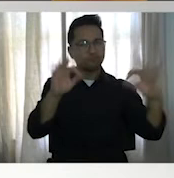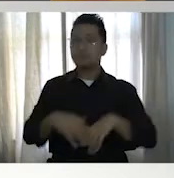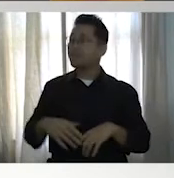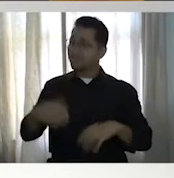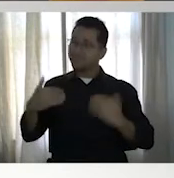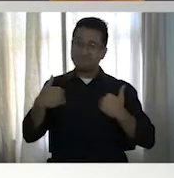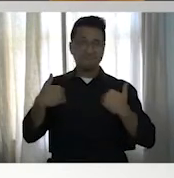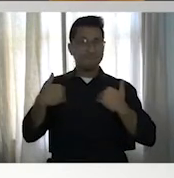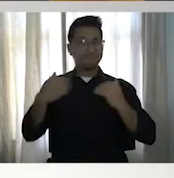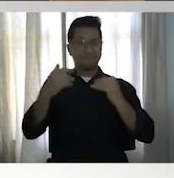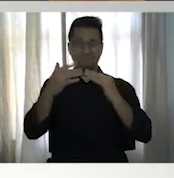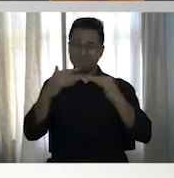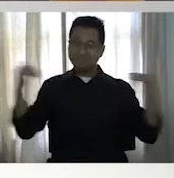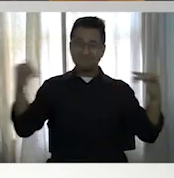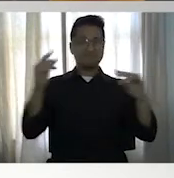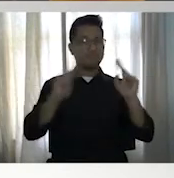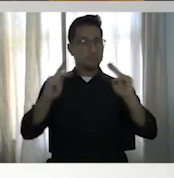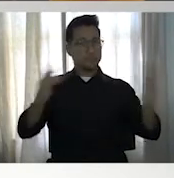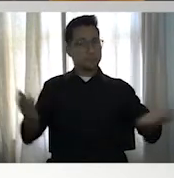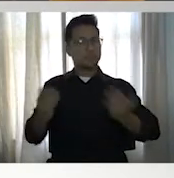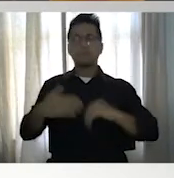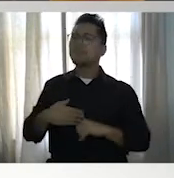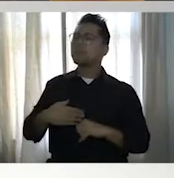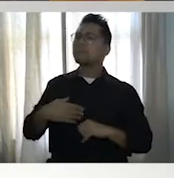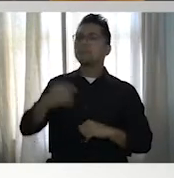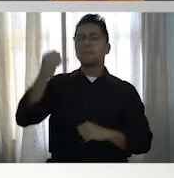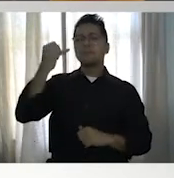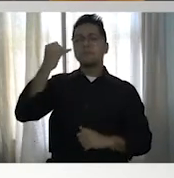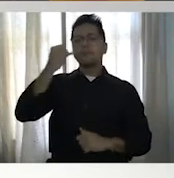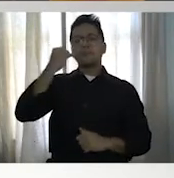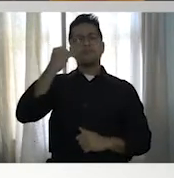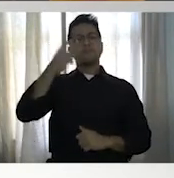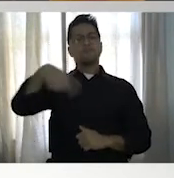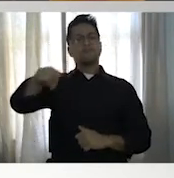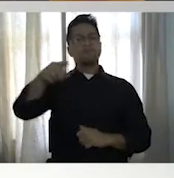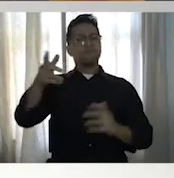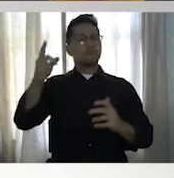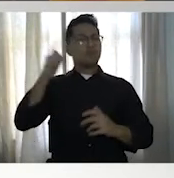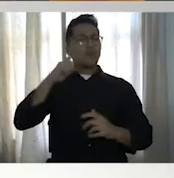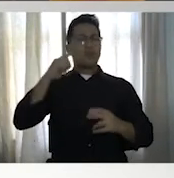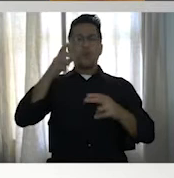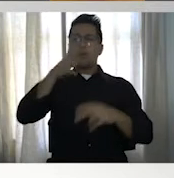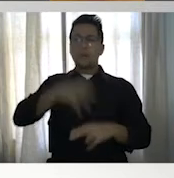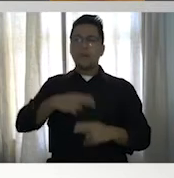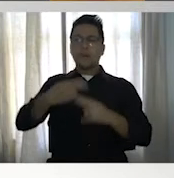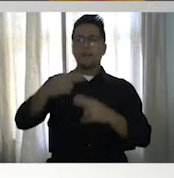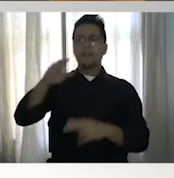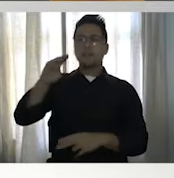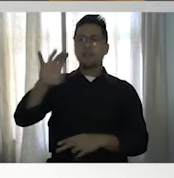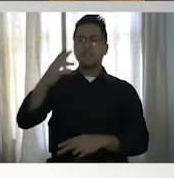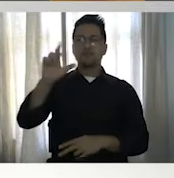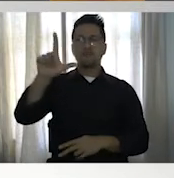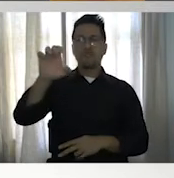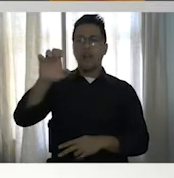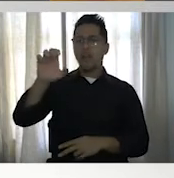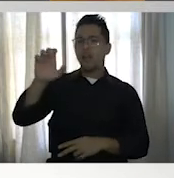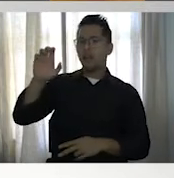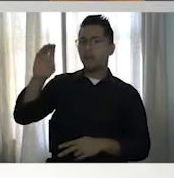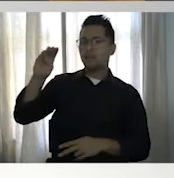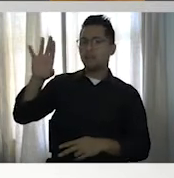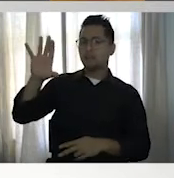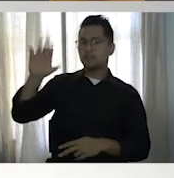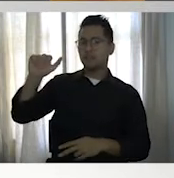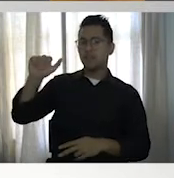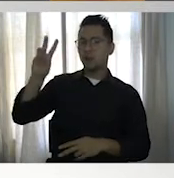a variety of people here. Raise your hand if you have ever heard of Michelle Garcia Winner's social thinking. Yes, we